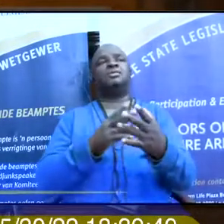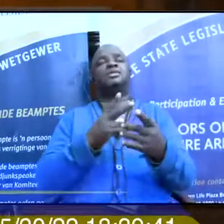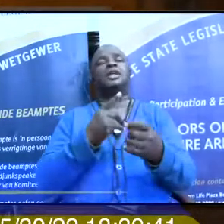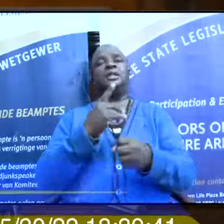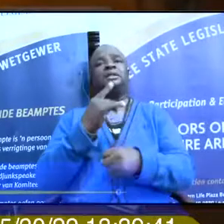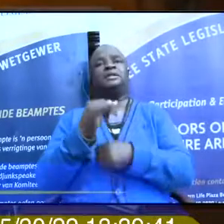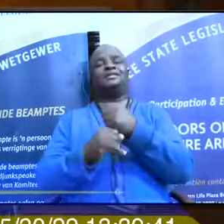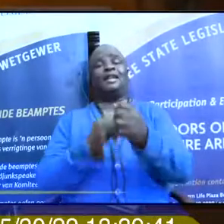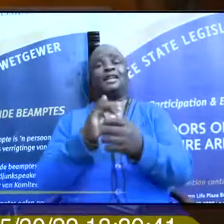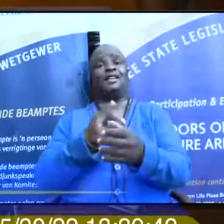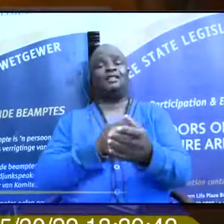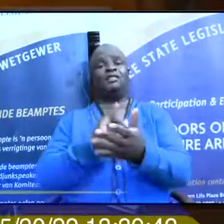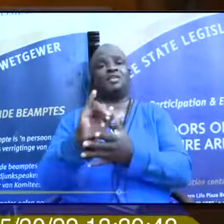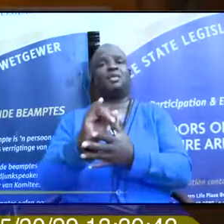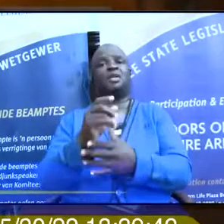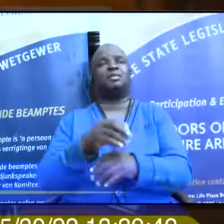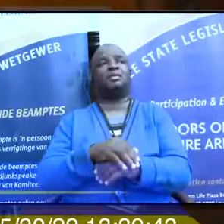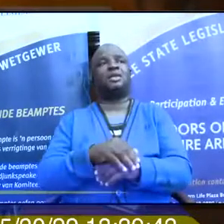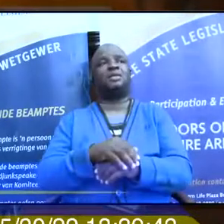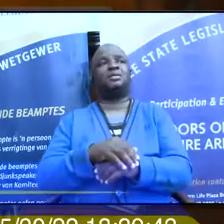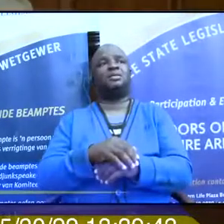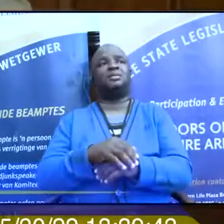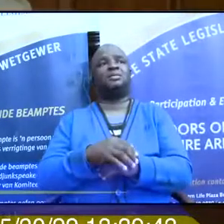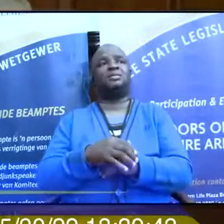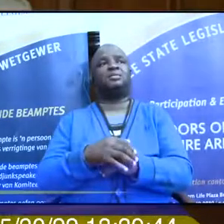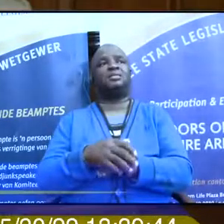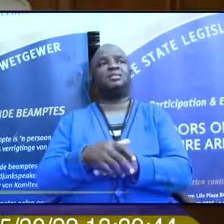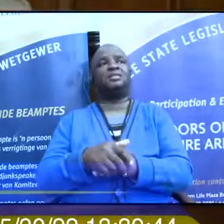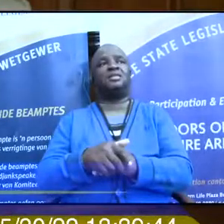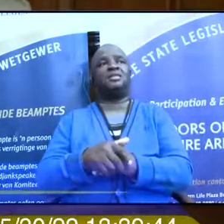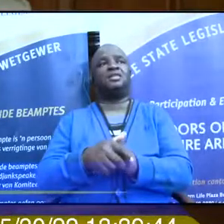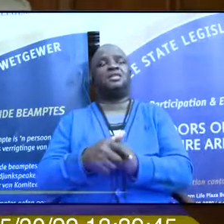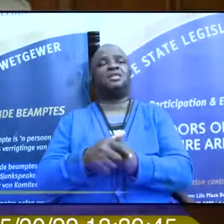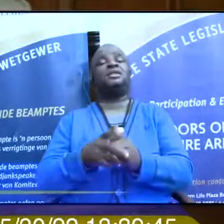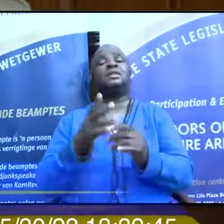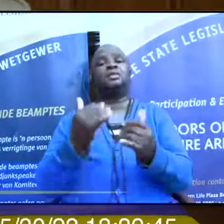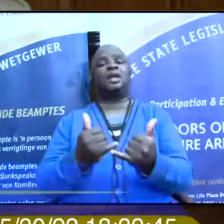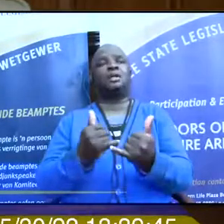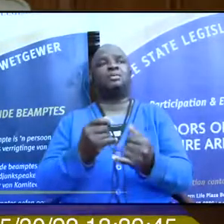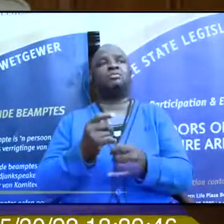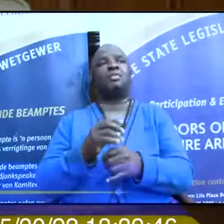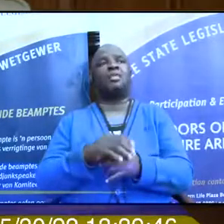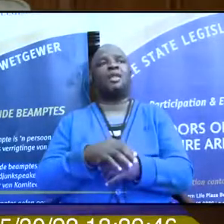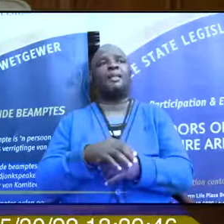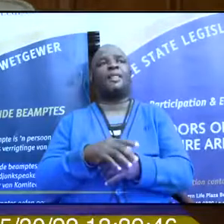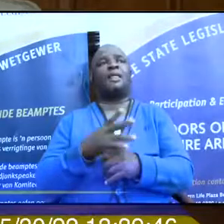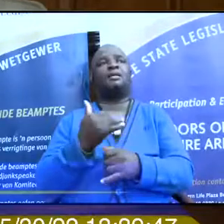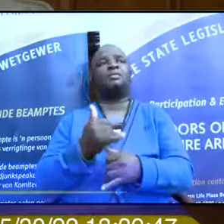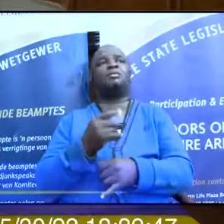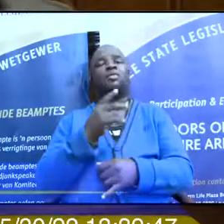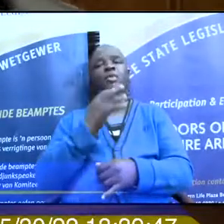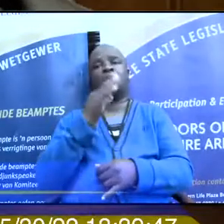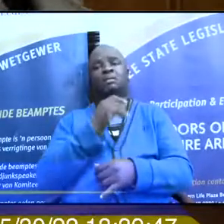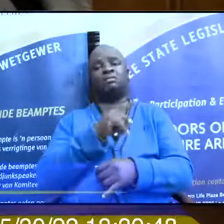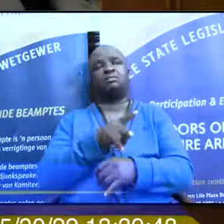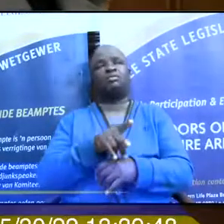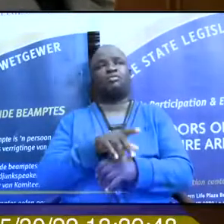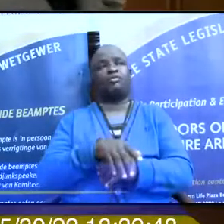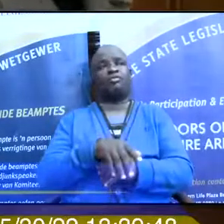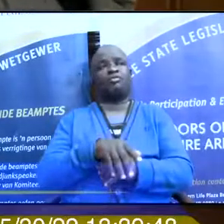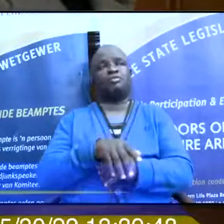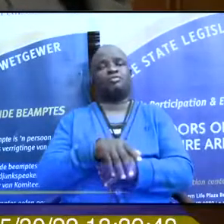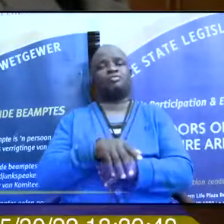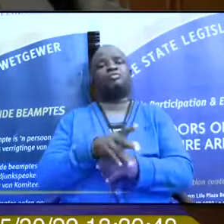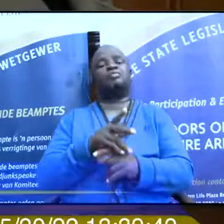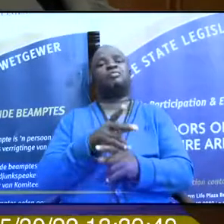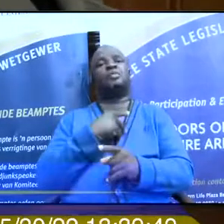investment today we are being told that because they have done away you're